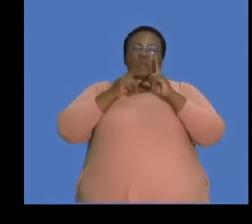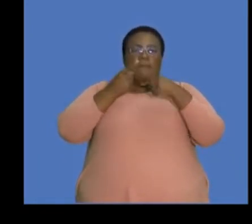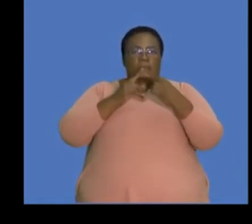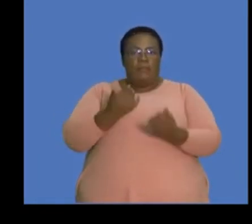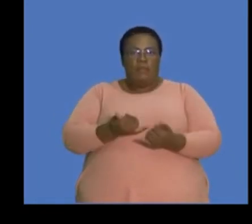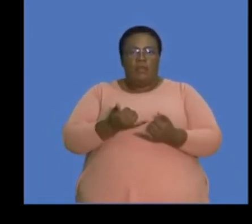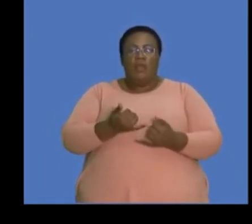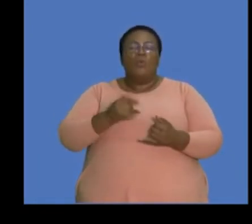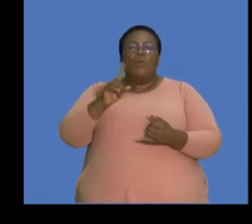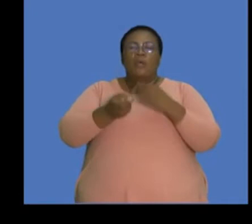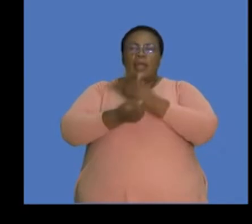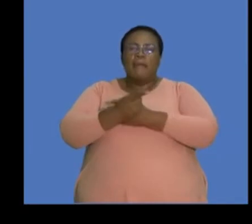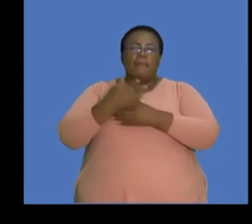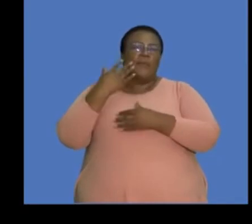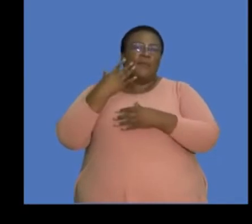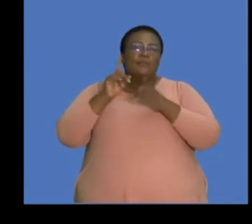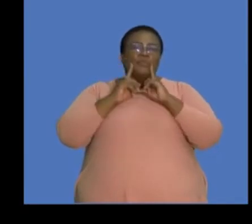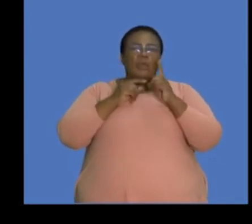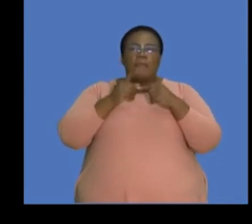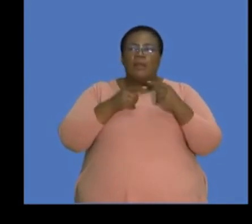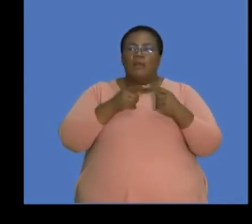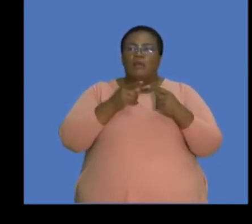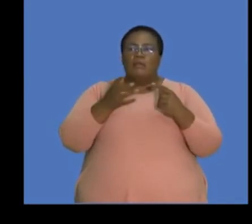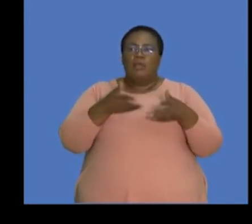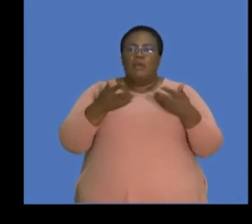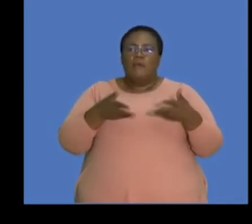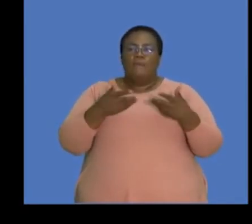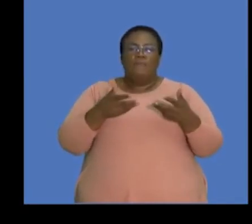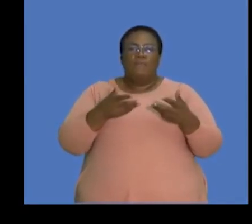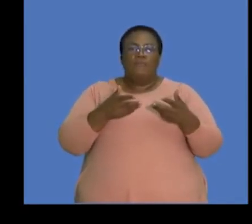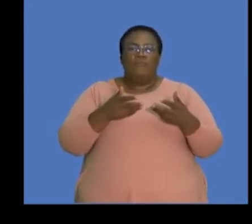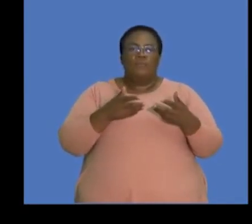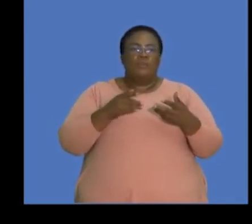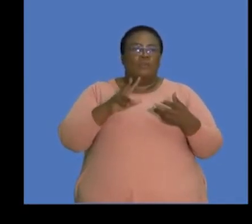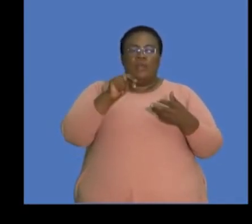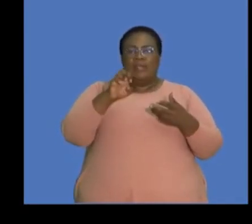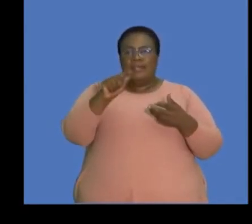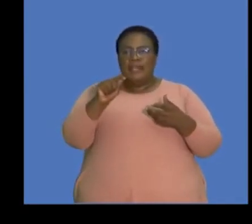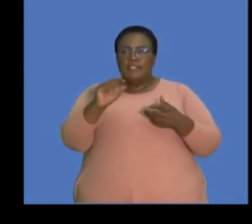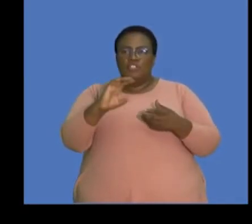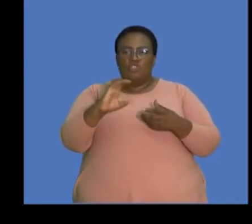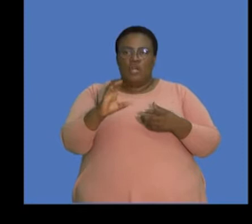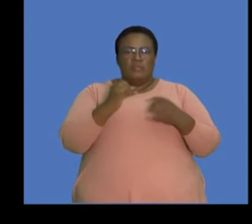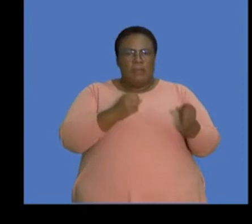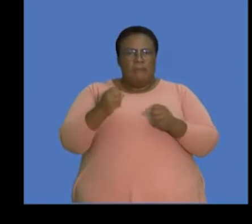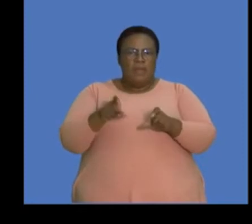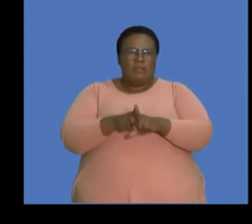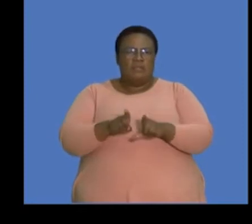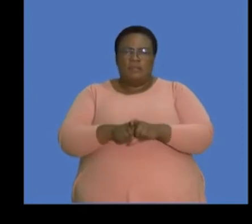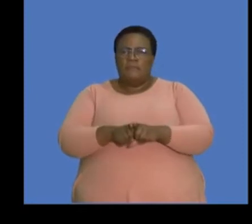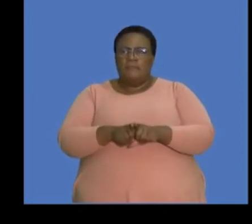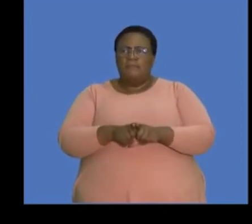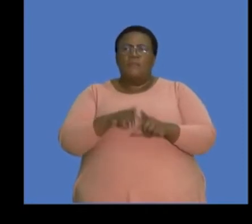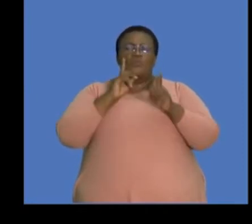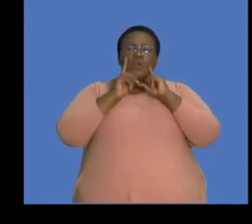exactly happens when we talk about a closed system wherein charge or net charge remains constant or is conserved.